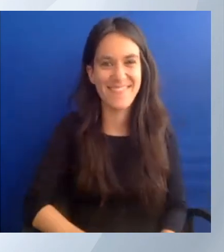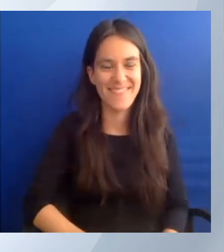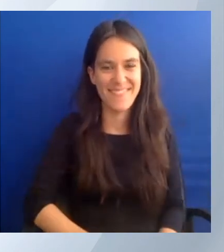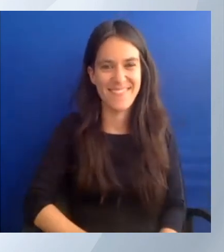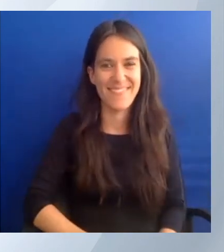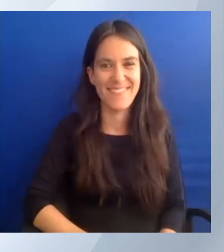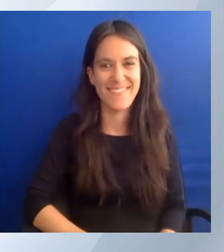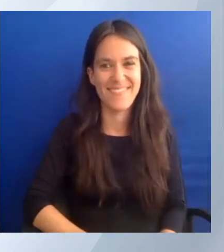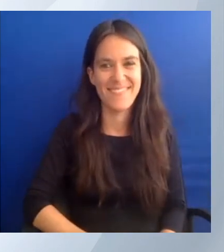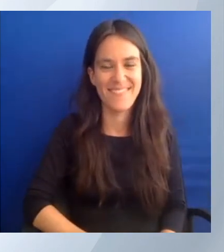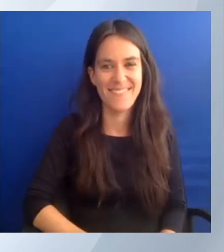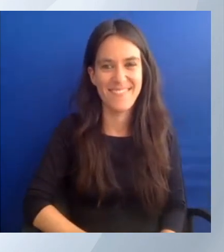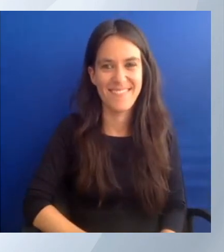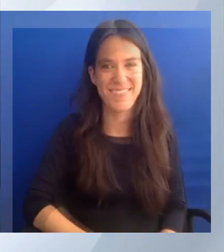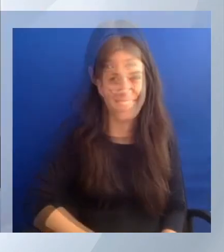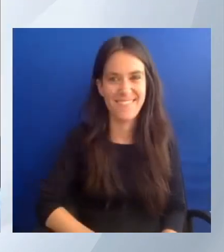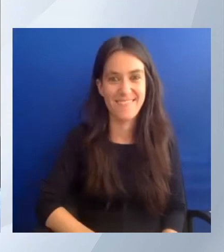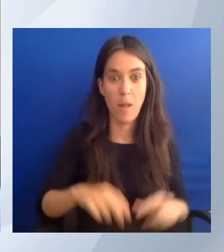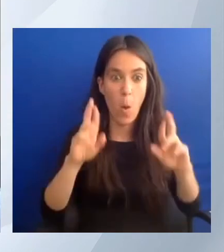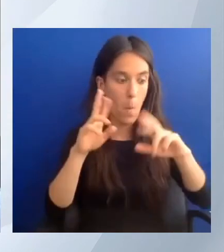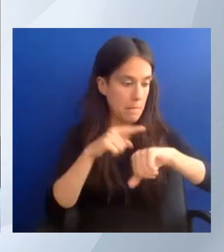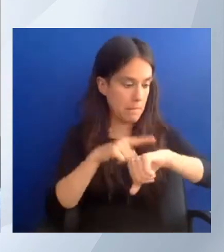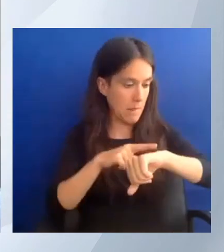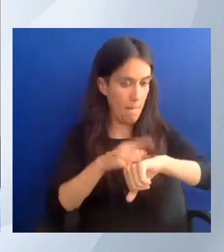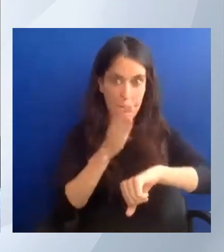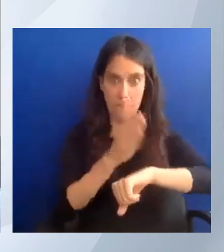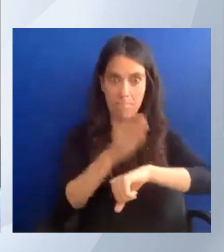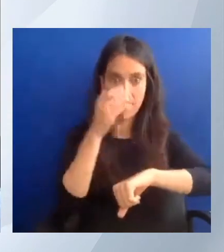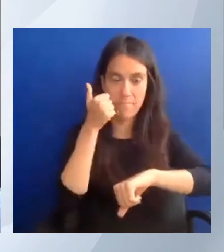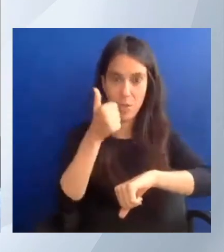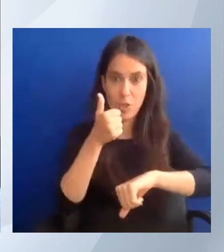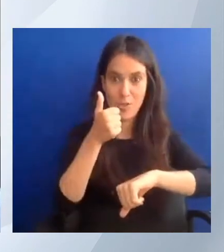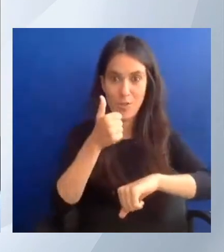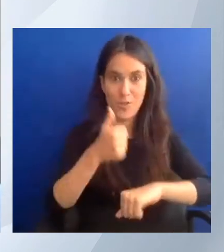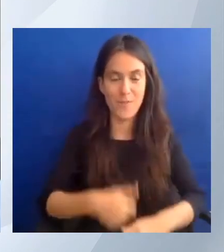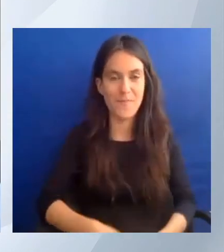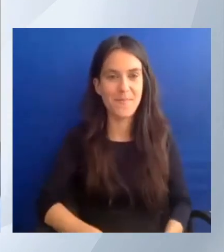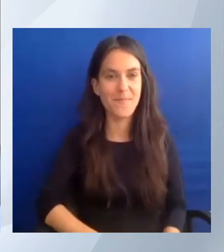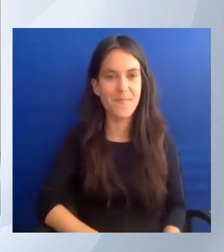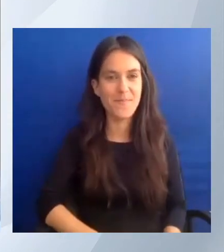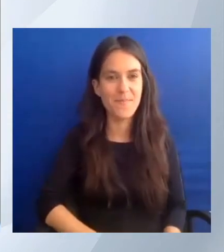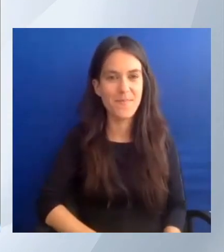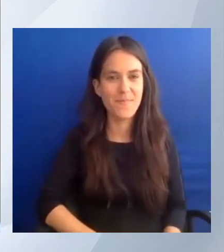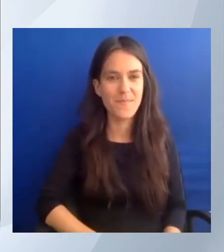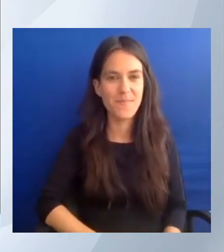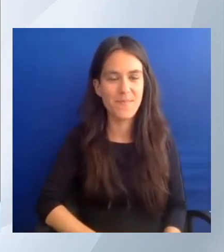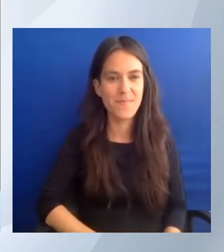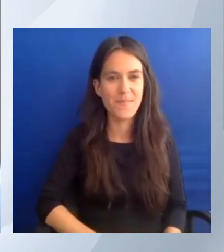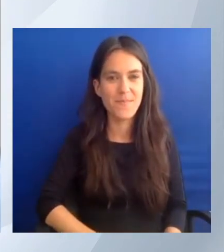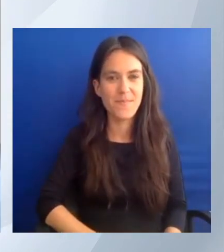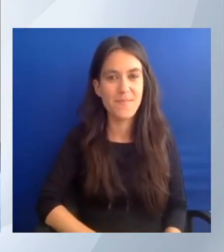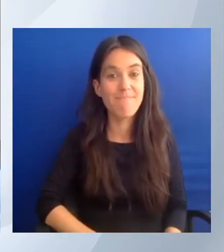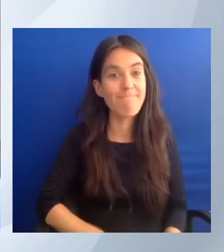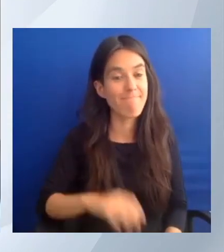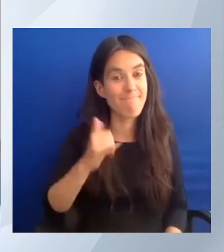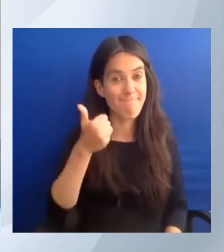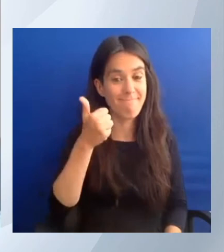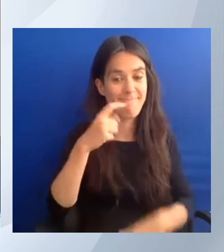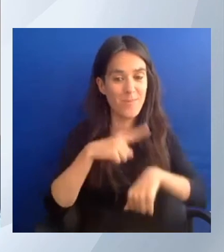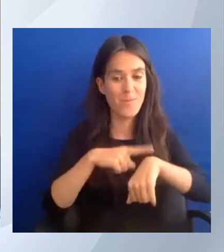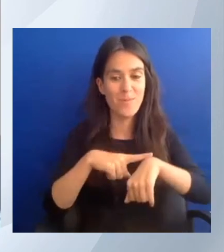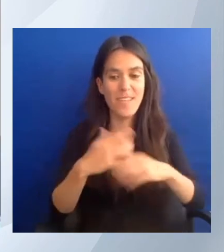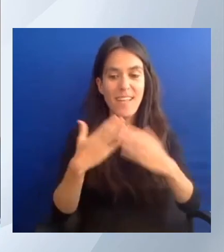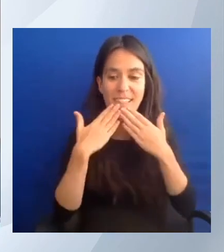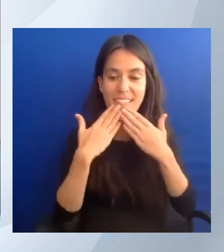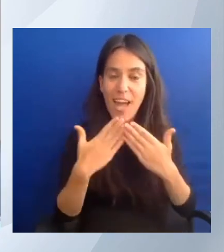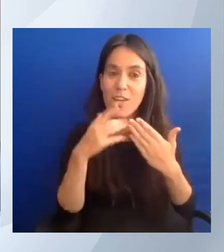I hope I'm good on time. Yeah, you certainly are. Thank you very much for your